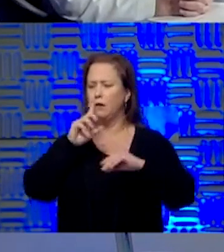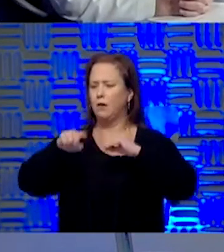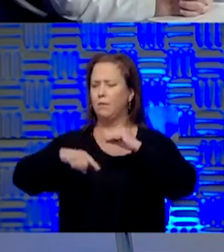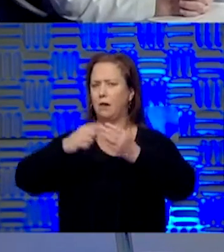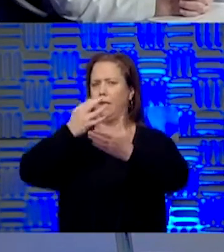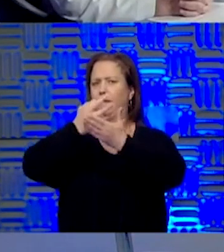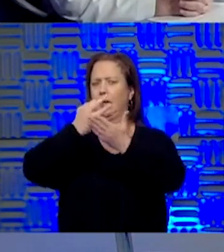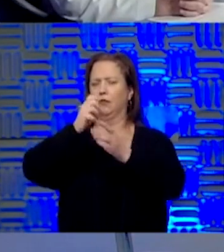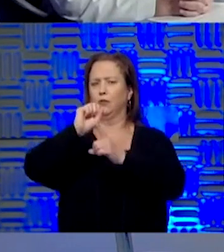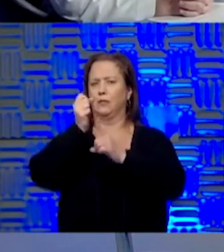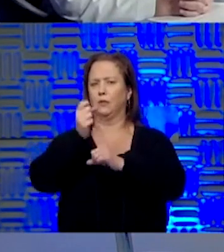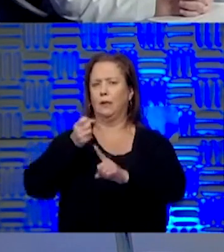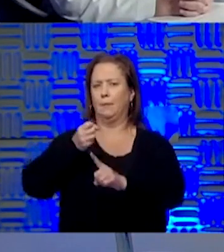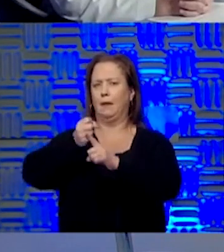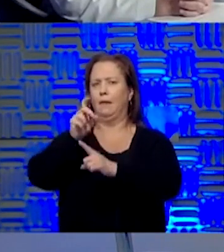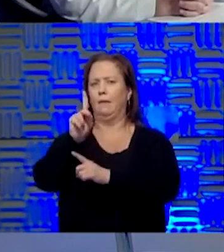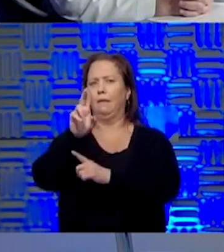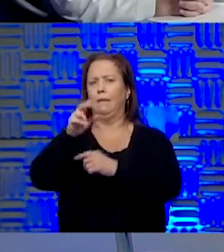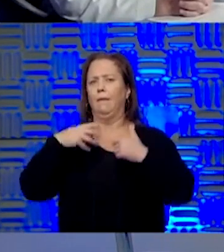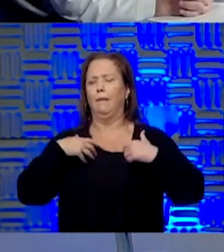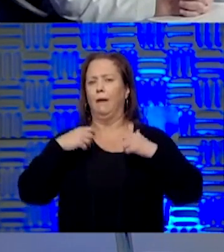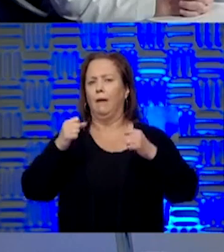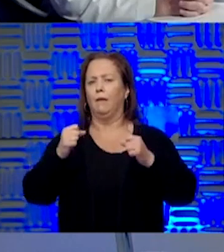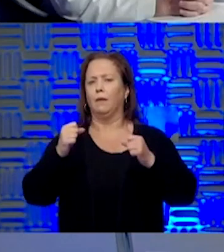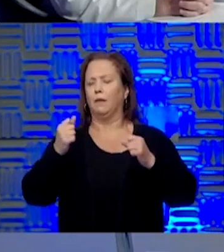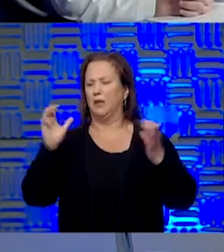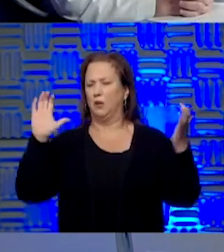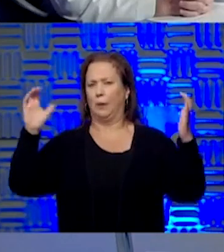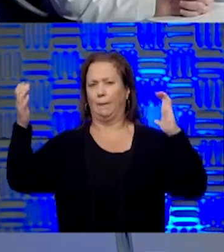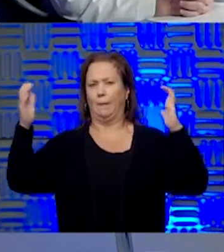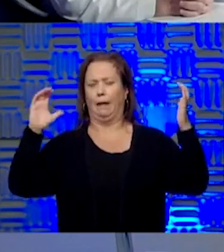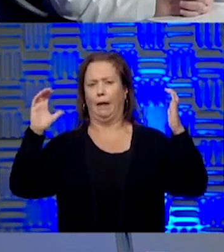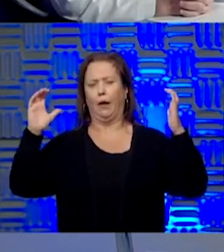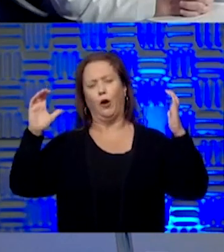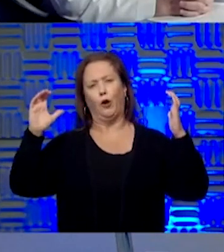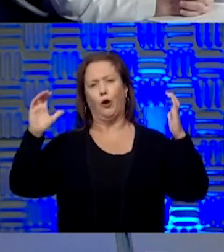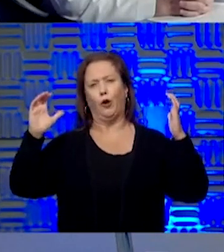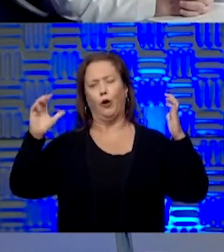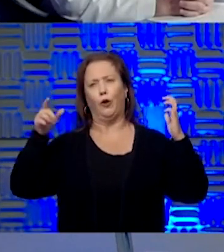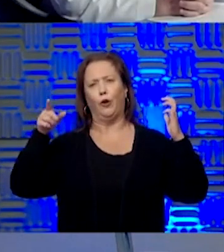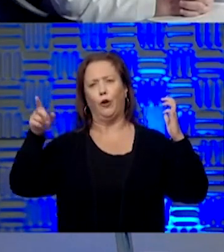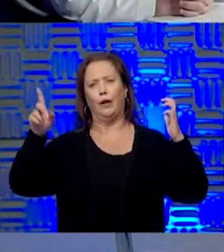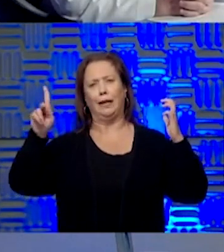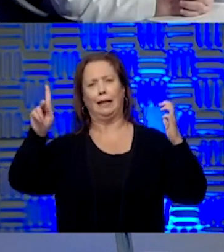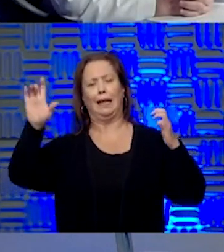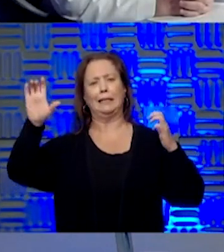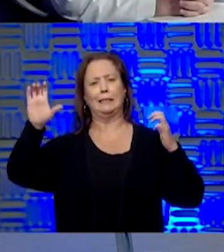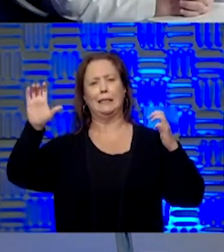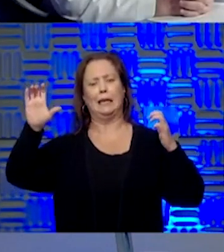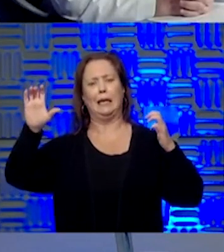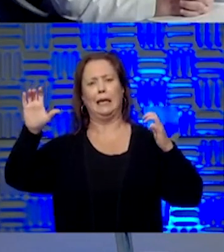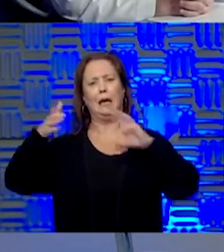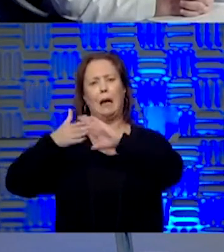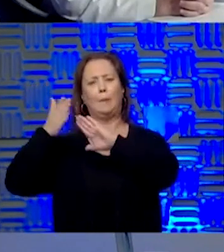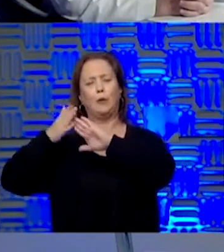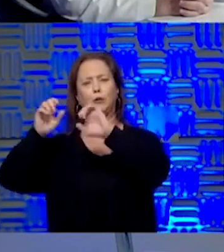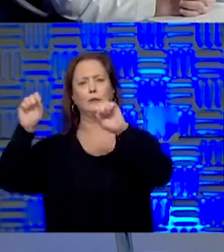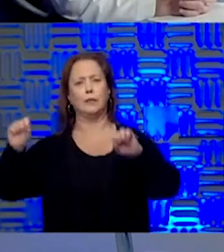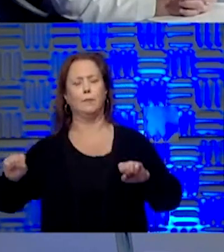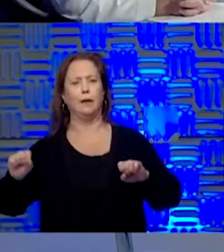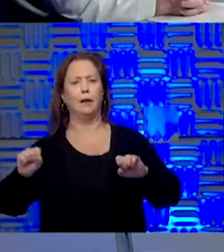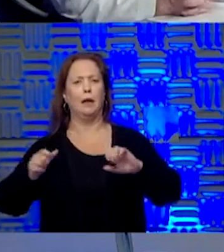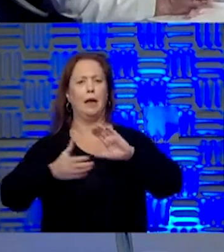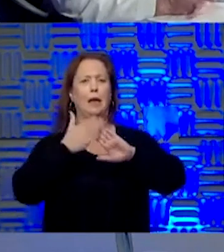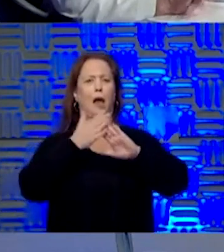financial situation impacting KU Health. Any comparison, say, between what's going on, seeing at the Kansas City operation and your